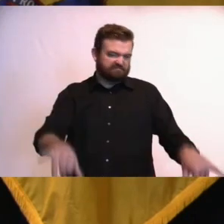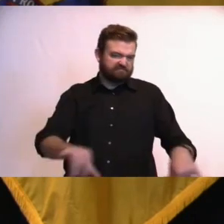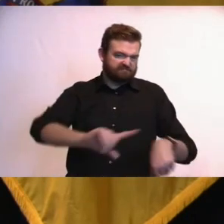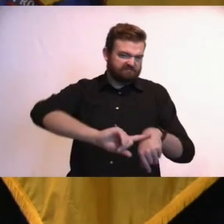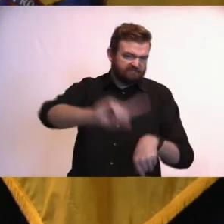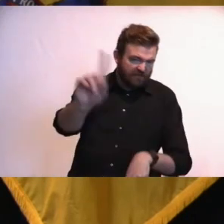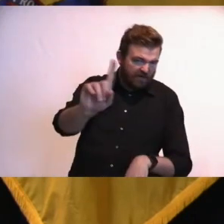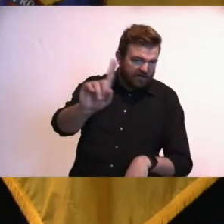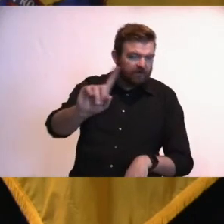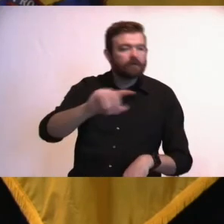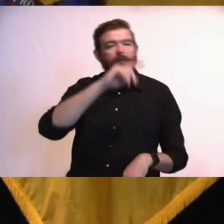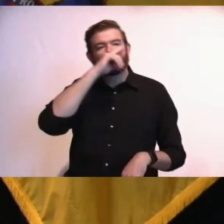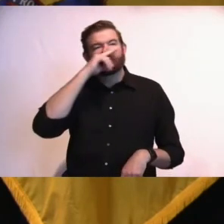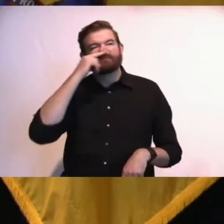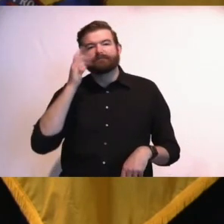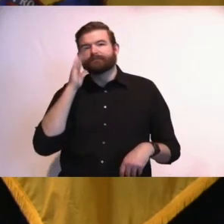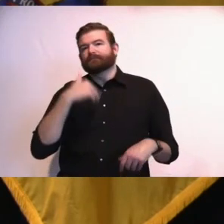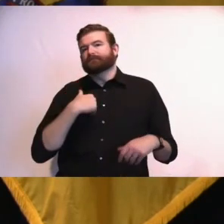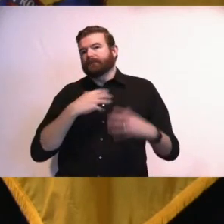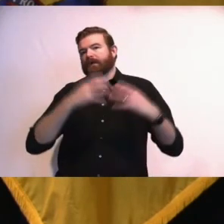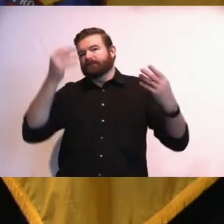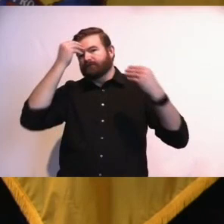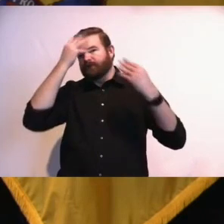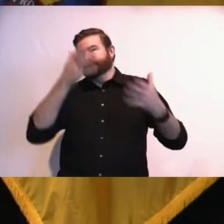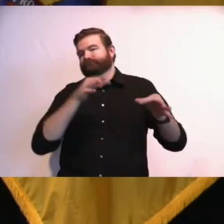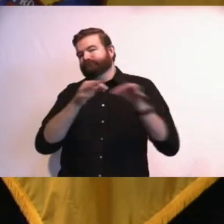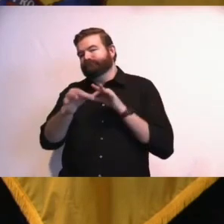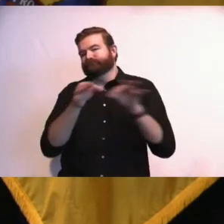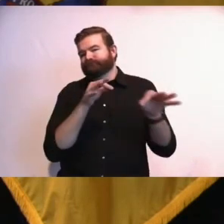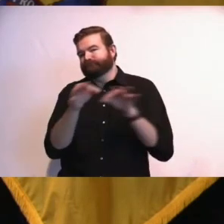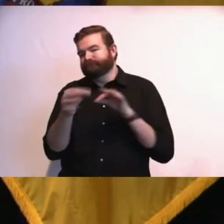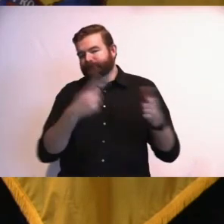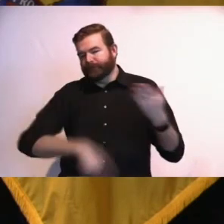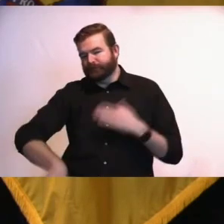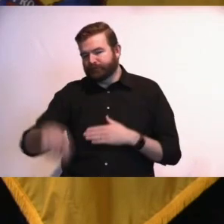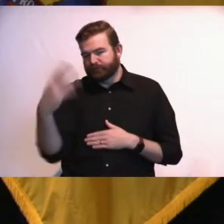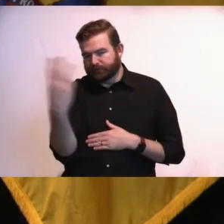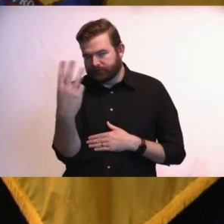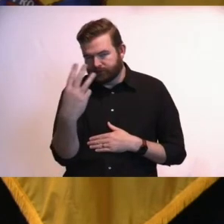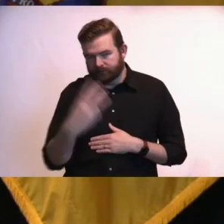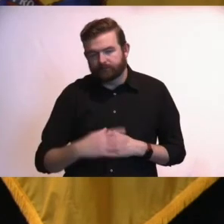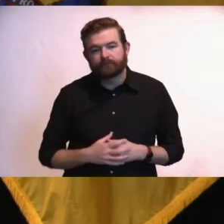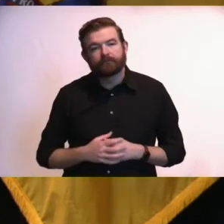to discuss. I wanted to give a shout out to, I